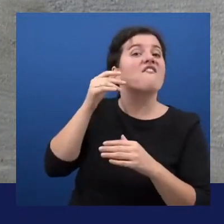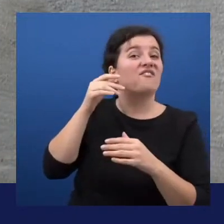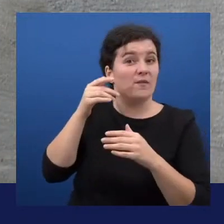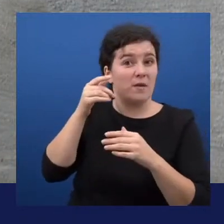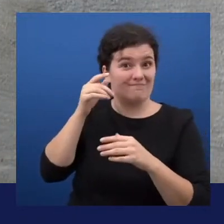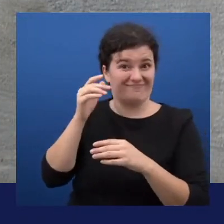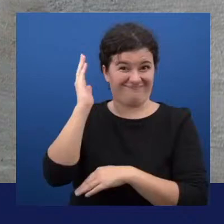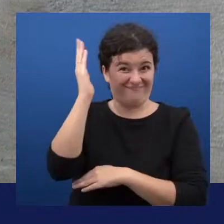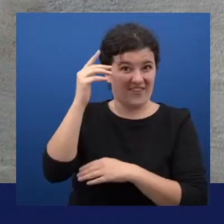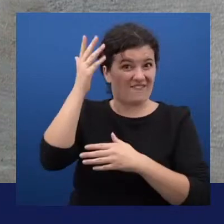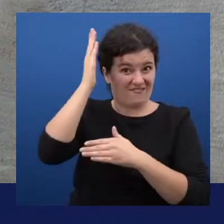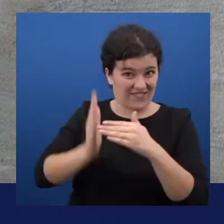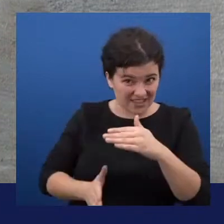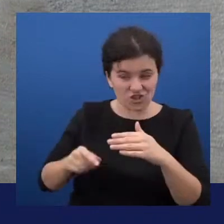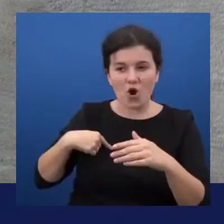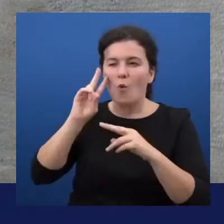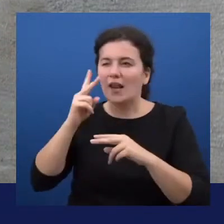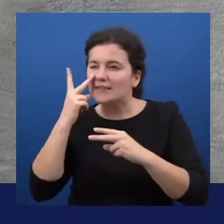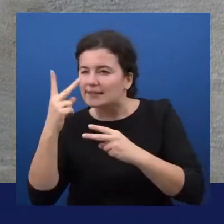Do tweet us the questions.